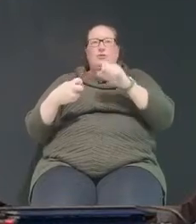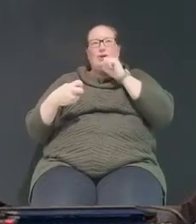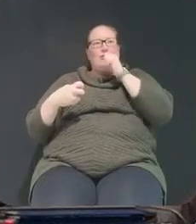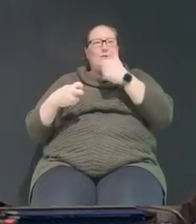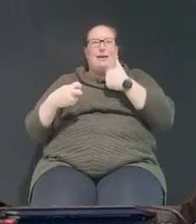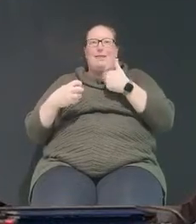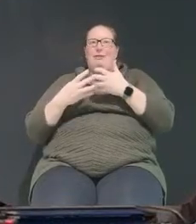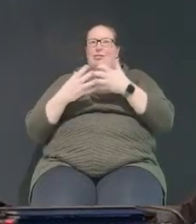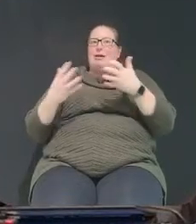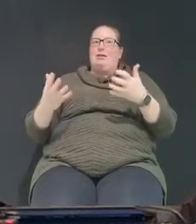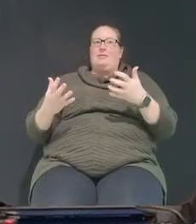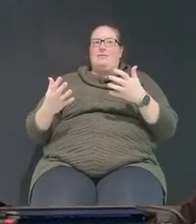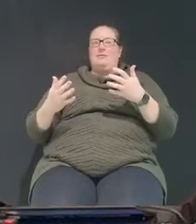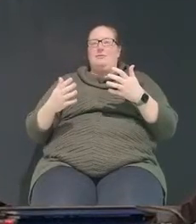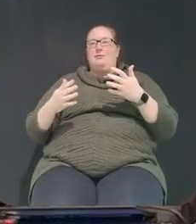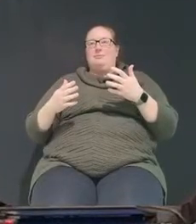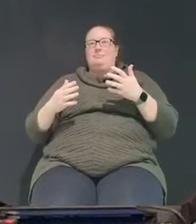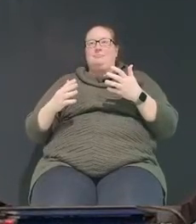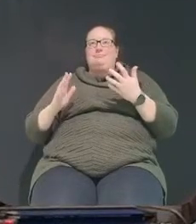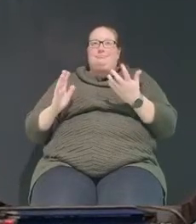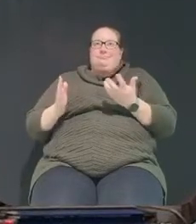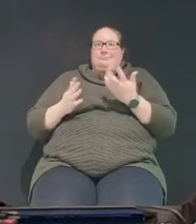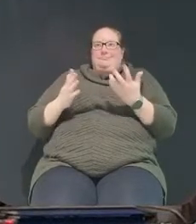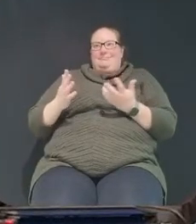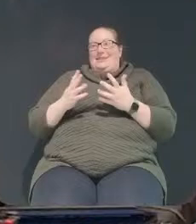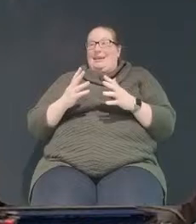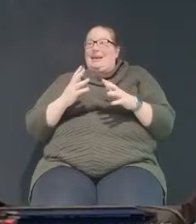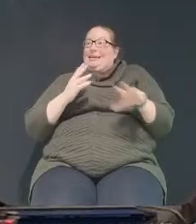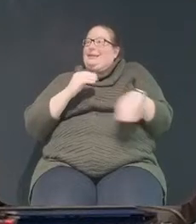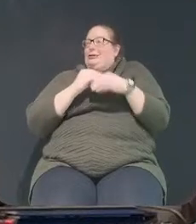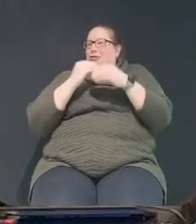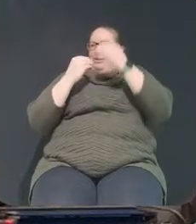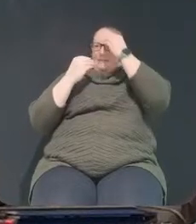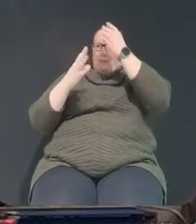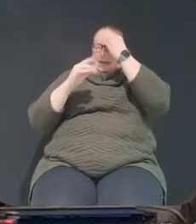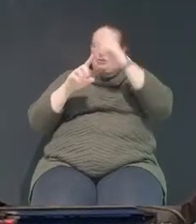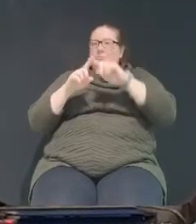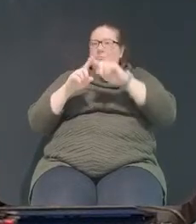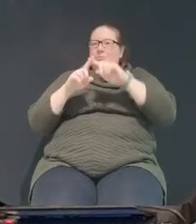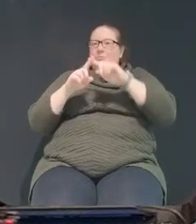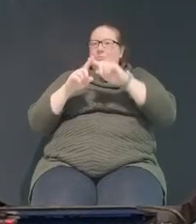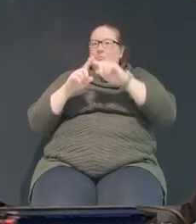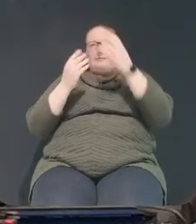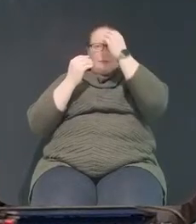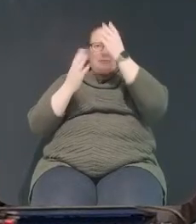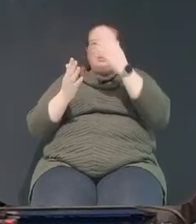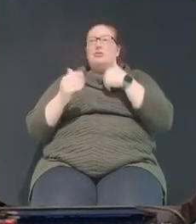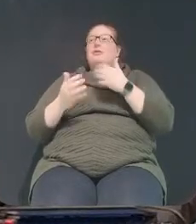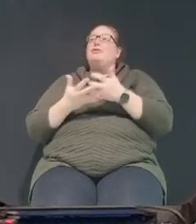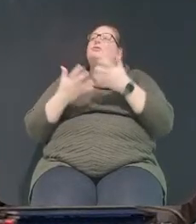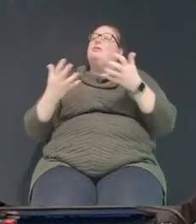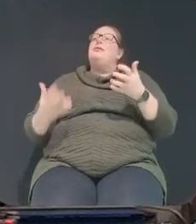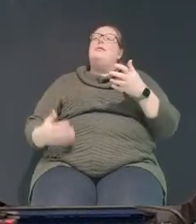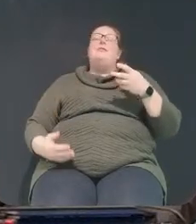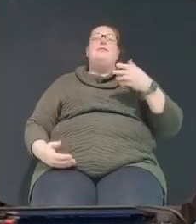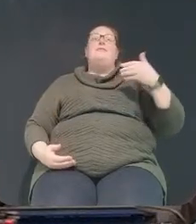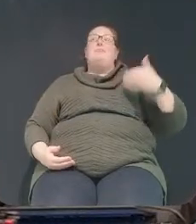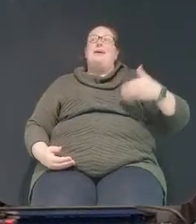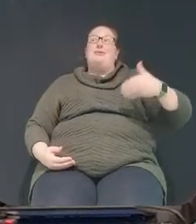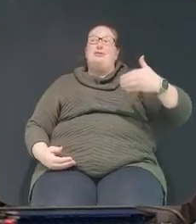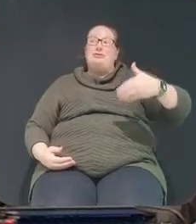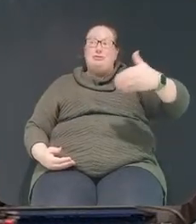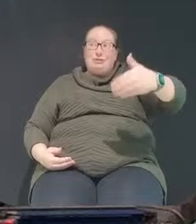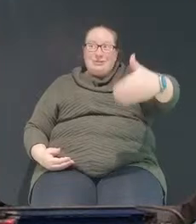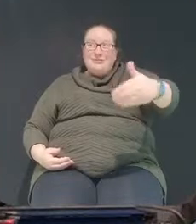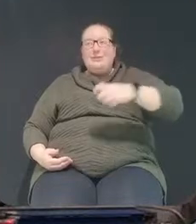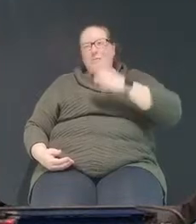it, but there's a lot of information, I think, in the records. There's a lot of patterns that you probably saw tonight and we